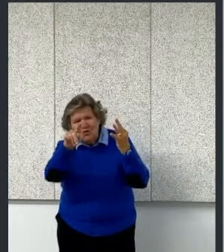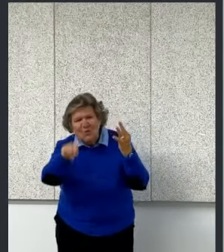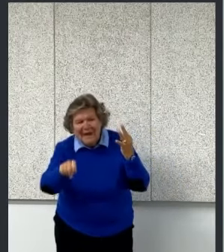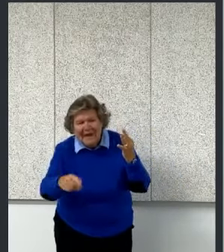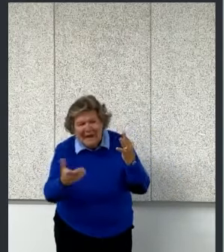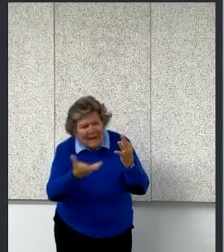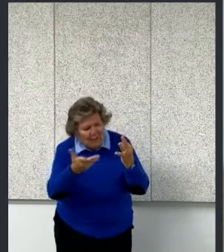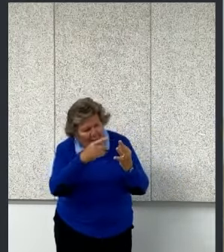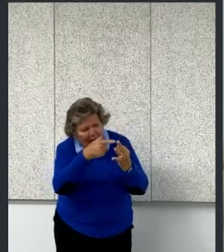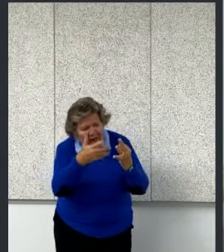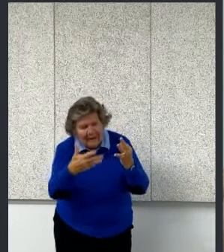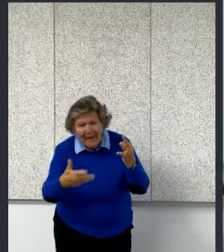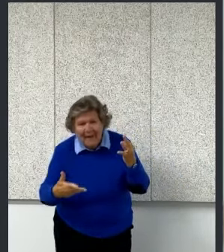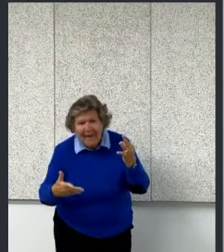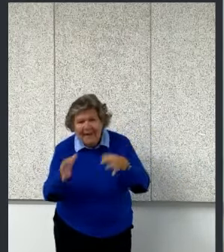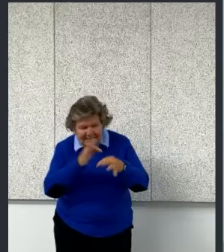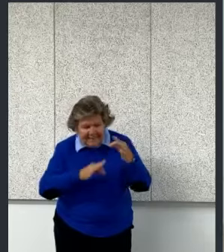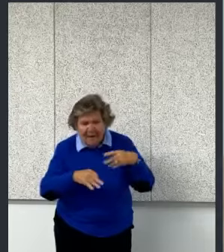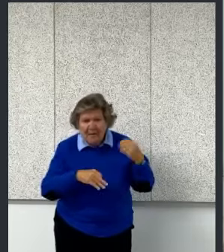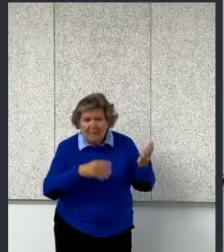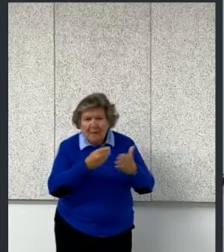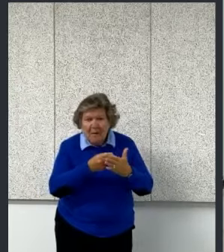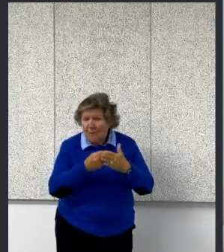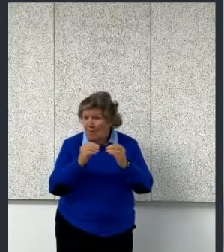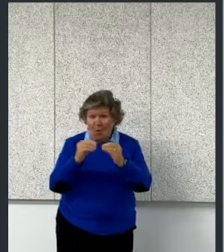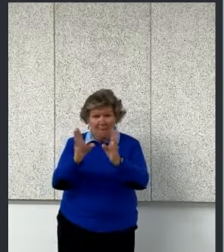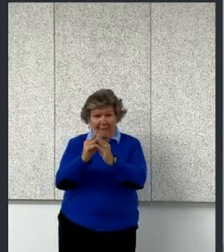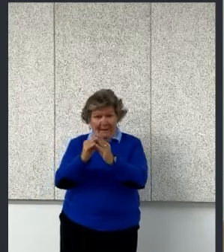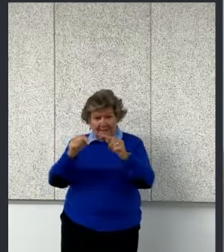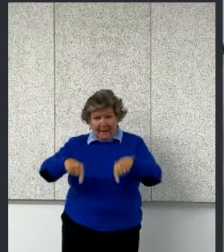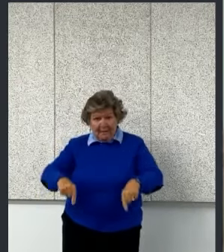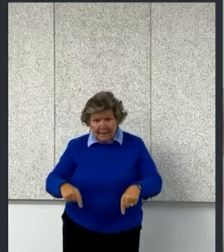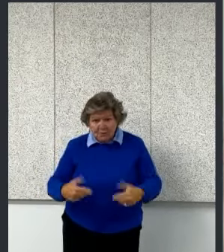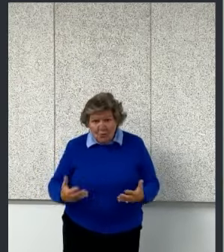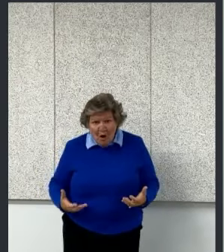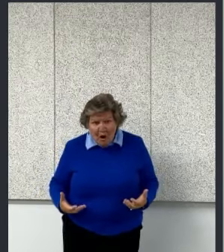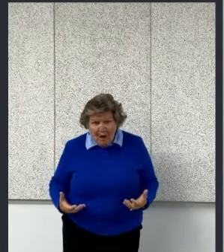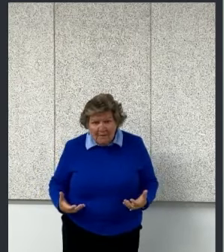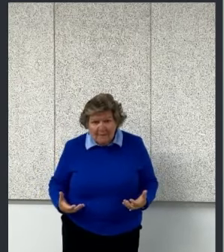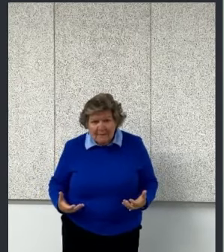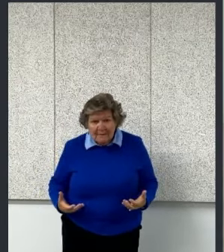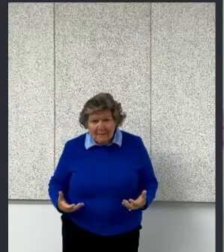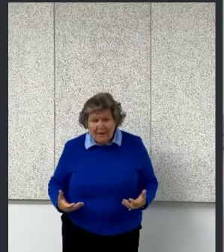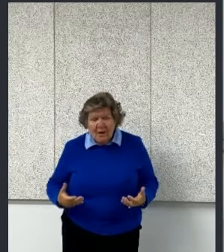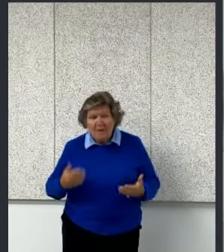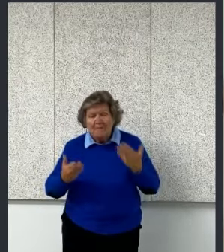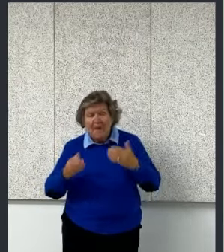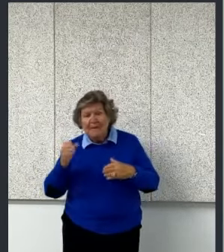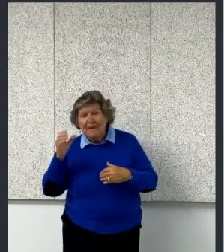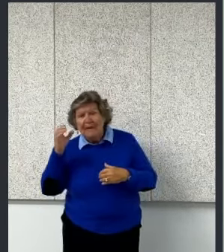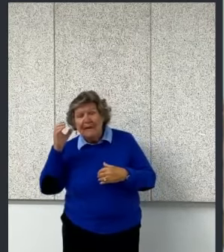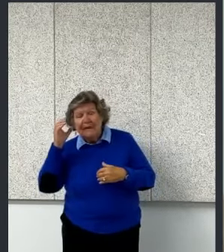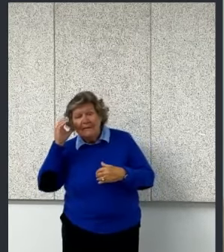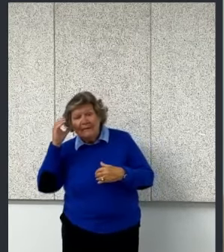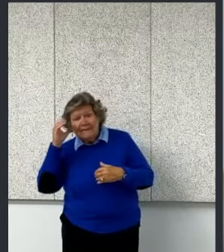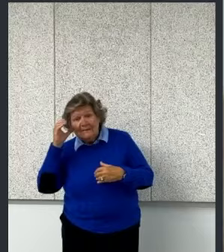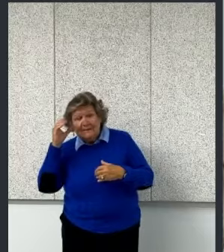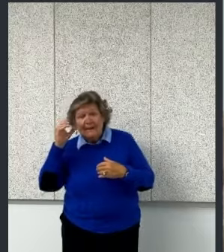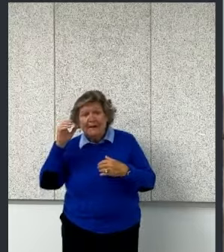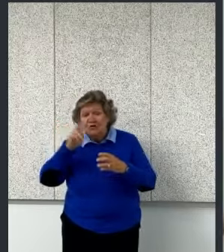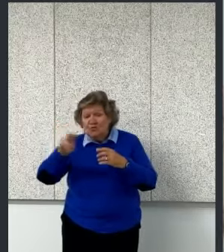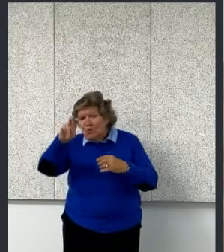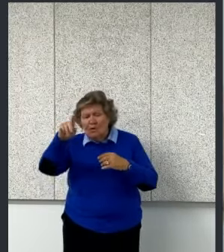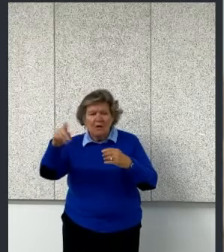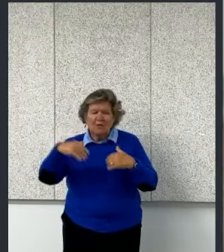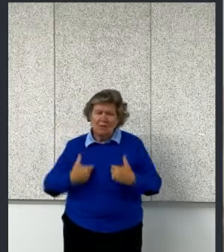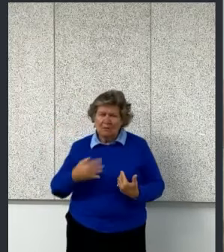do besides give more money? I mean, is it more sessions like this? Is it think tanks? Is it listening tours? Are we tired of listening tours? Like, what are we